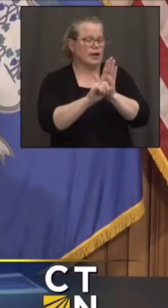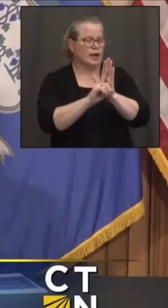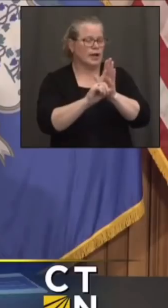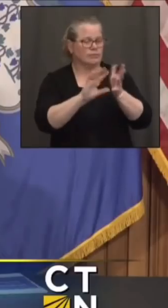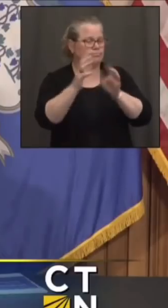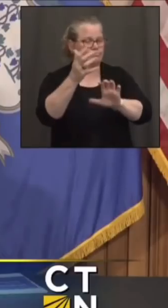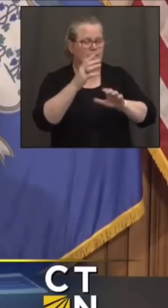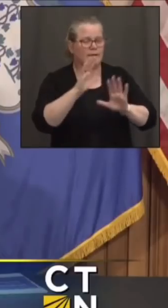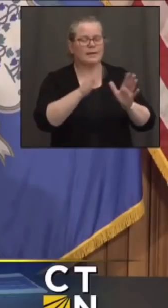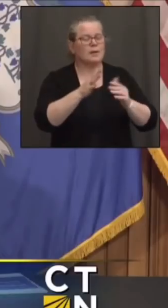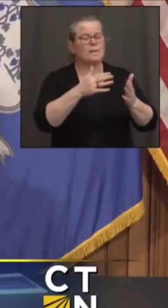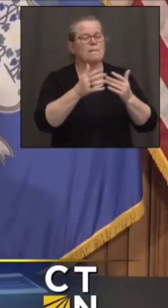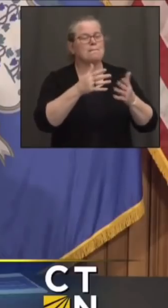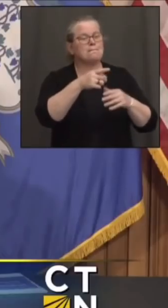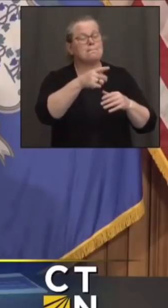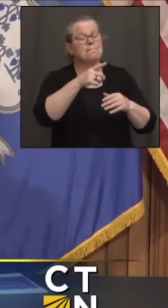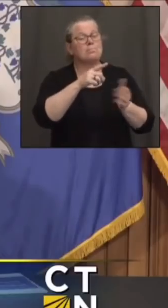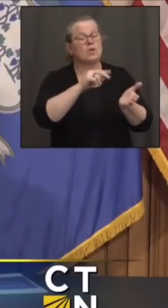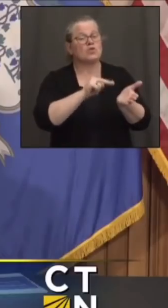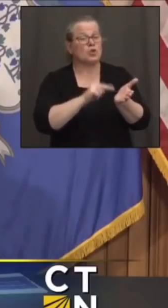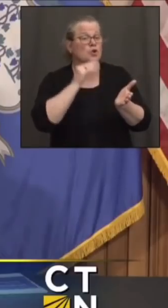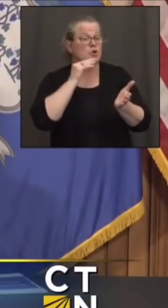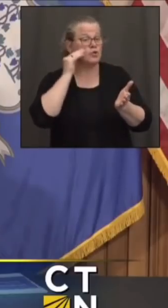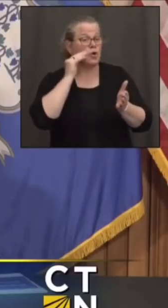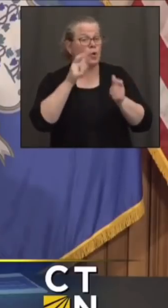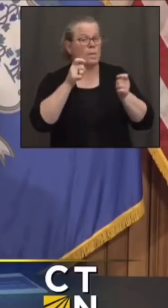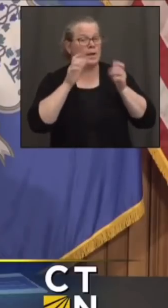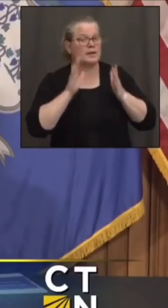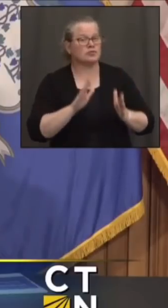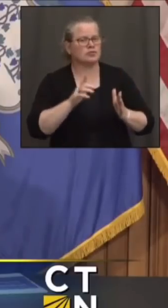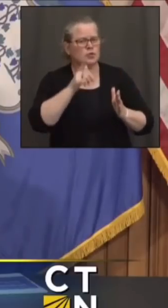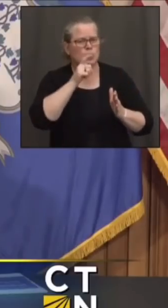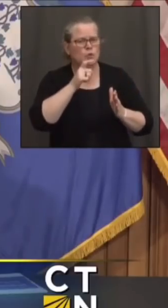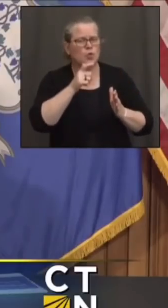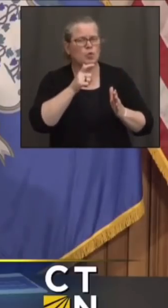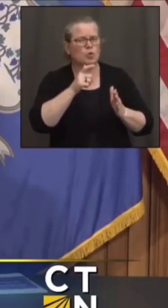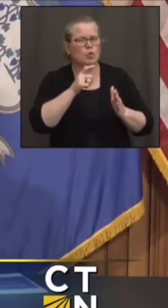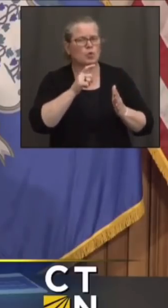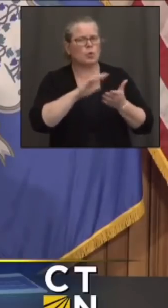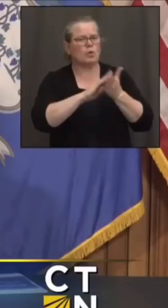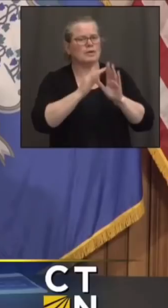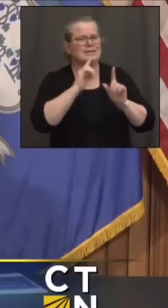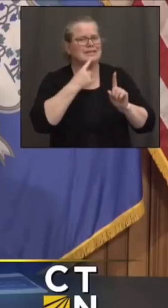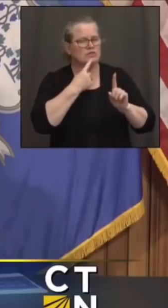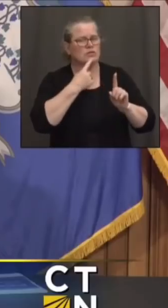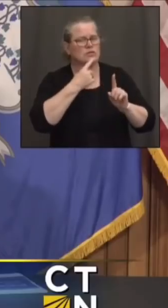were reported had issues with the vaccine were serious enough to be hospitalized?